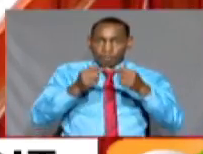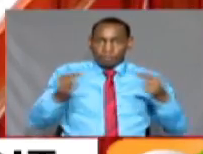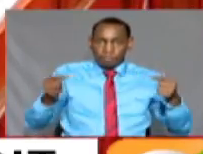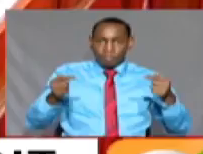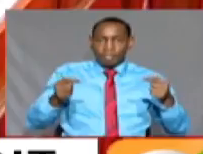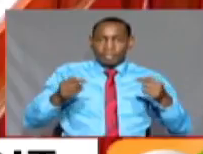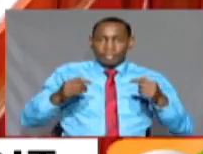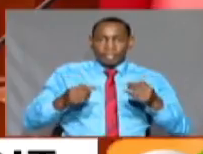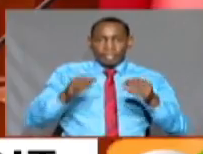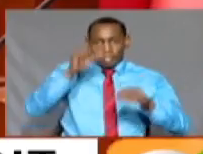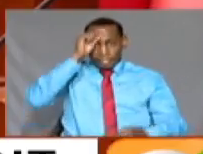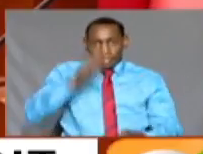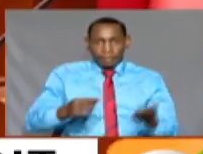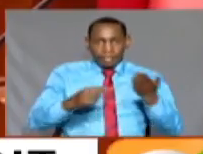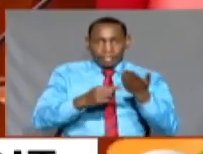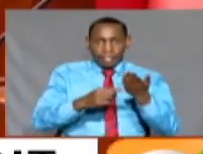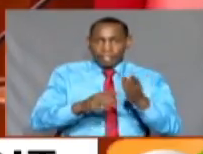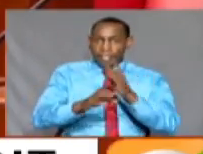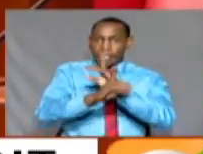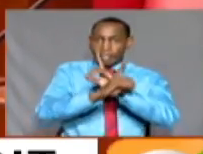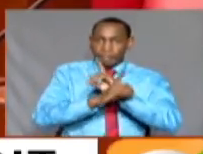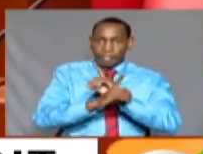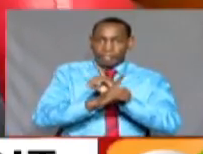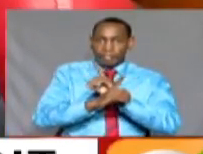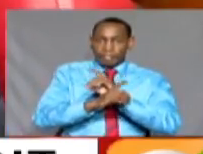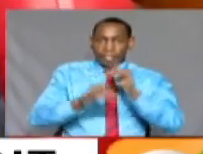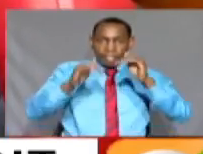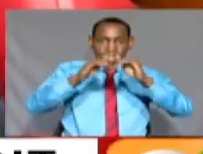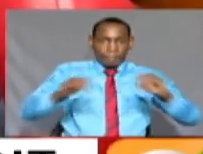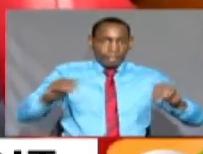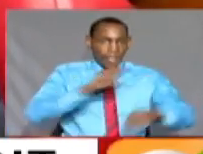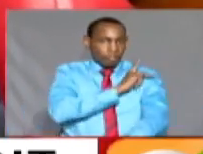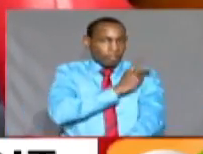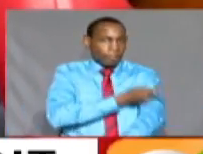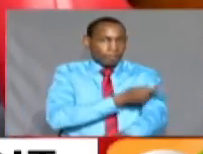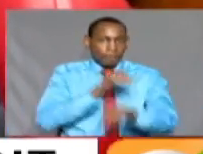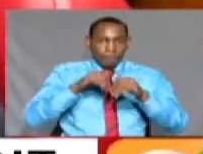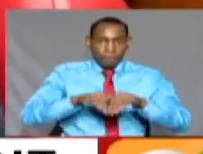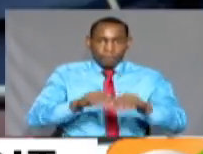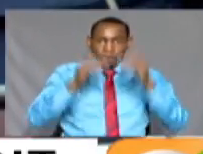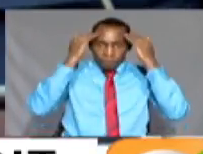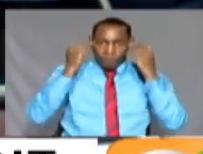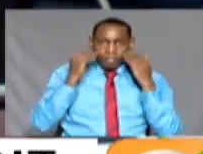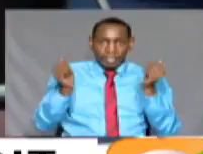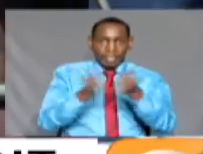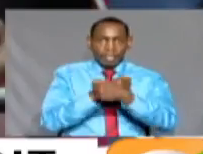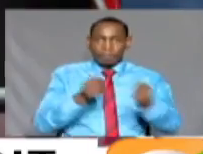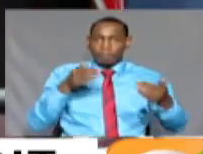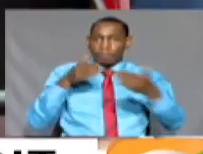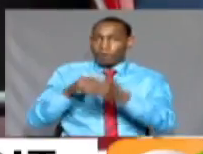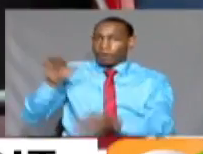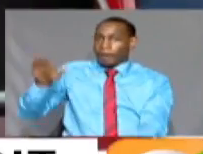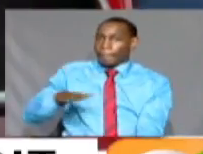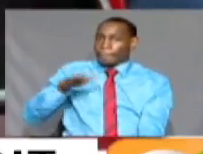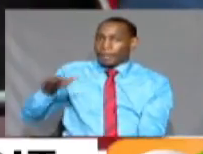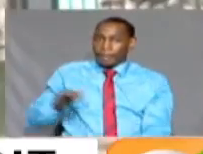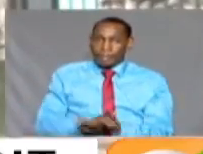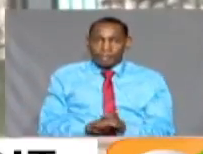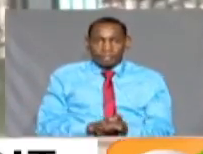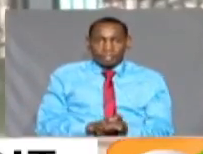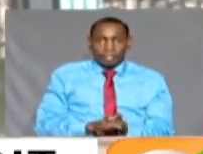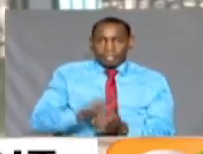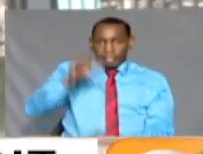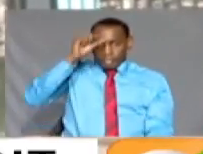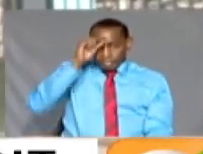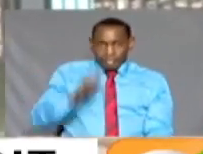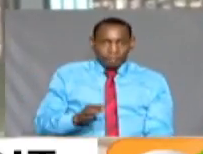by Samboja. His defense, the principle of separation of powers, and that the judiciary cannot injunct parliament. As Samboja